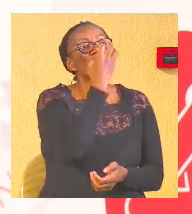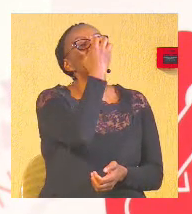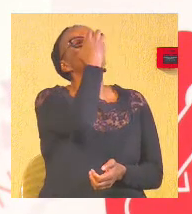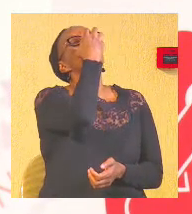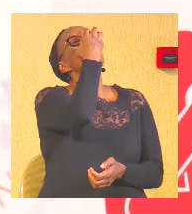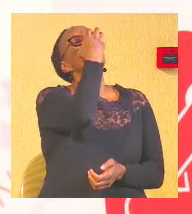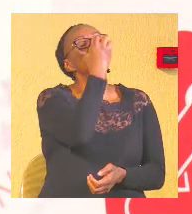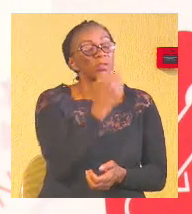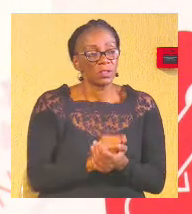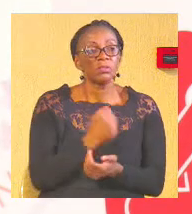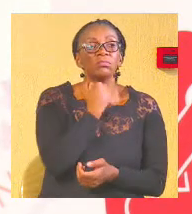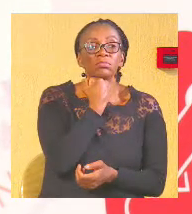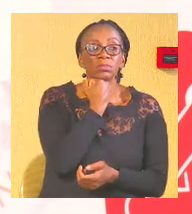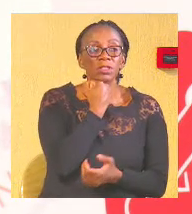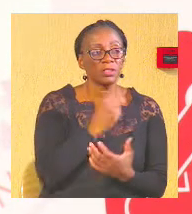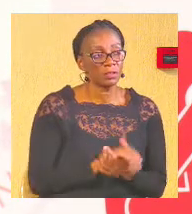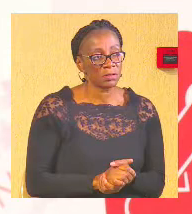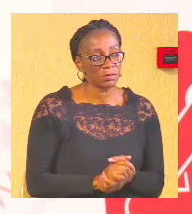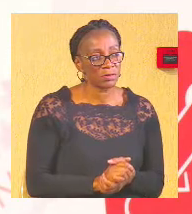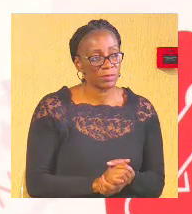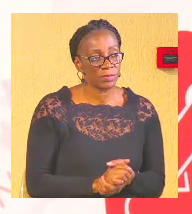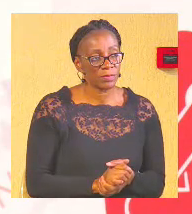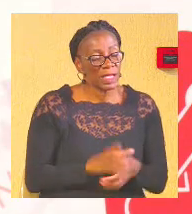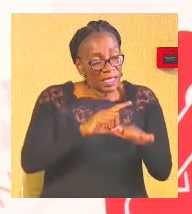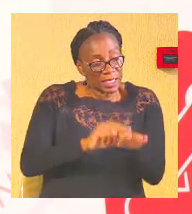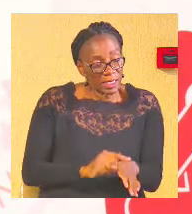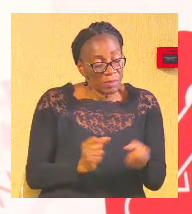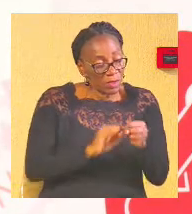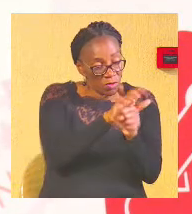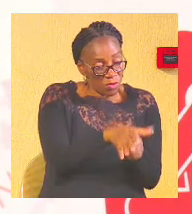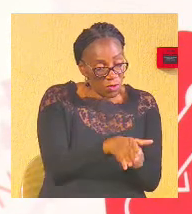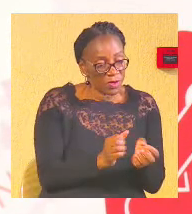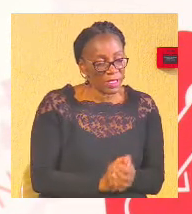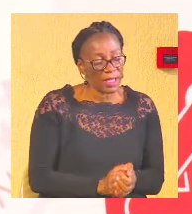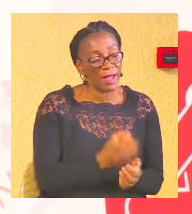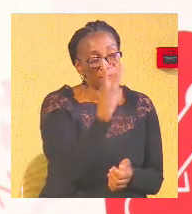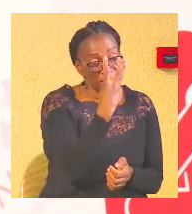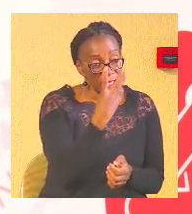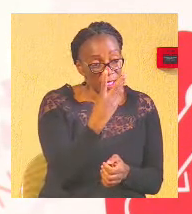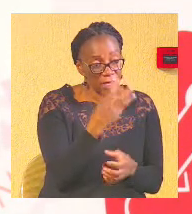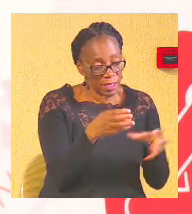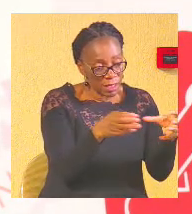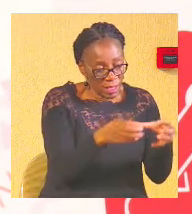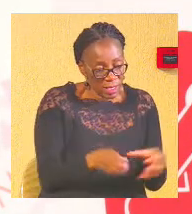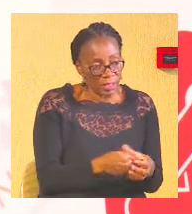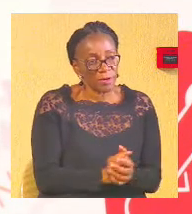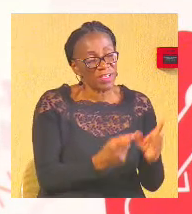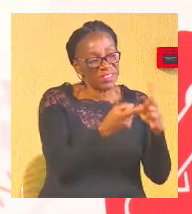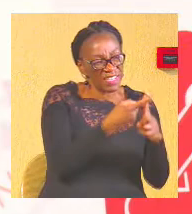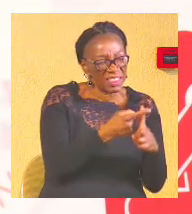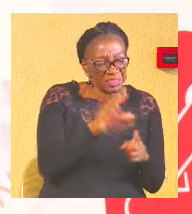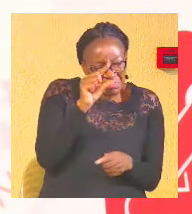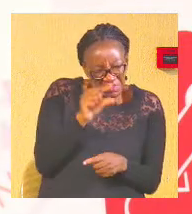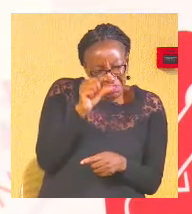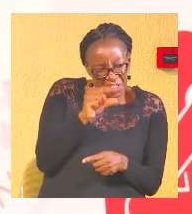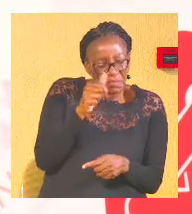of treatment of COVID cases, there are three categories. There's mild, which doesn't need any inpatients. There